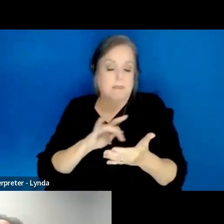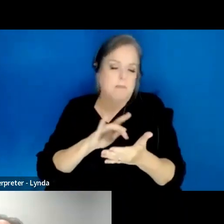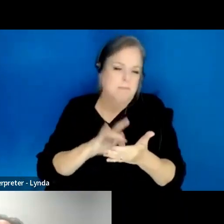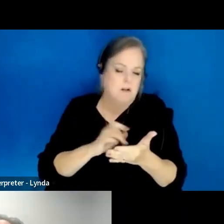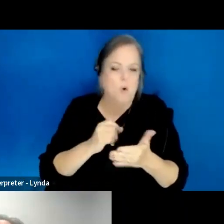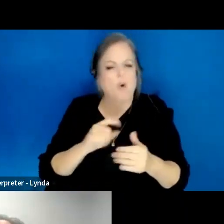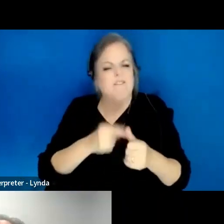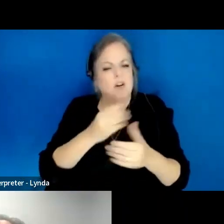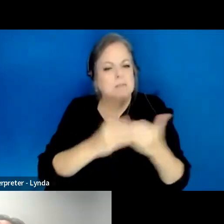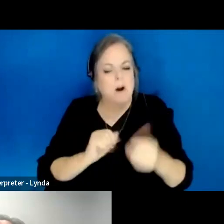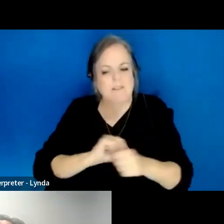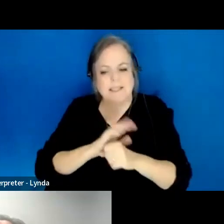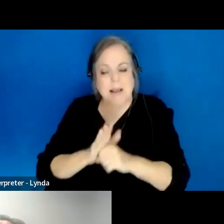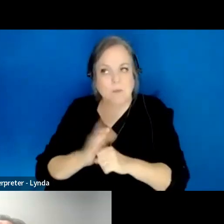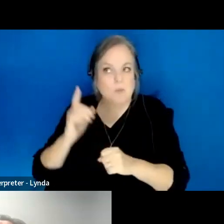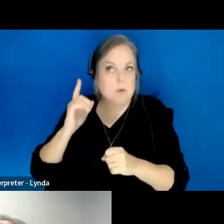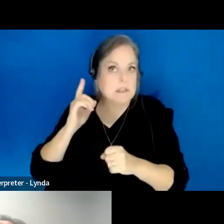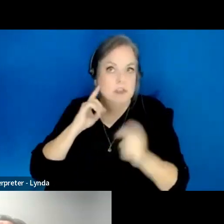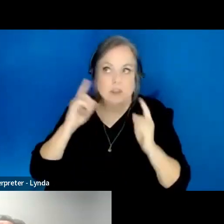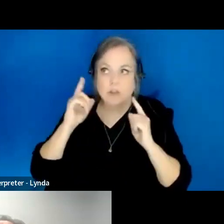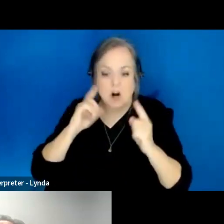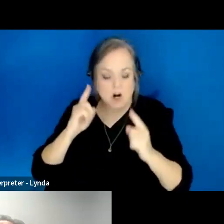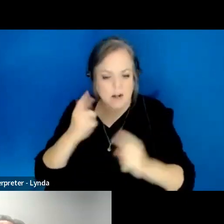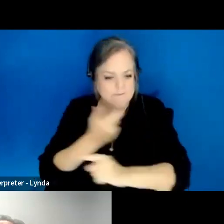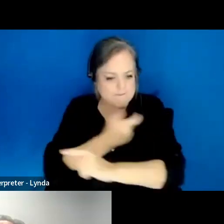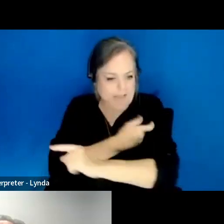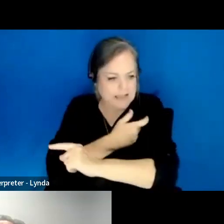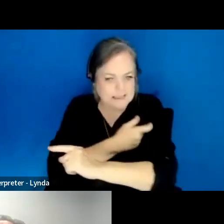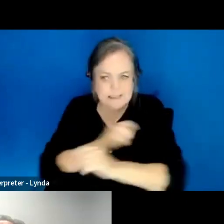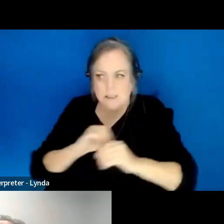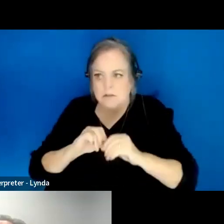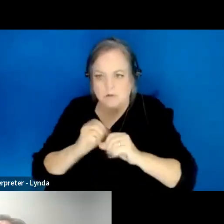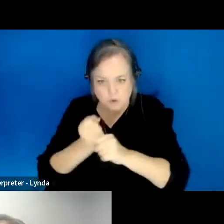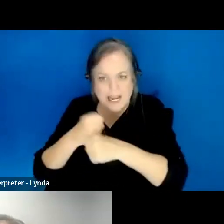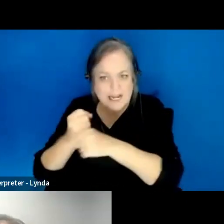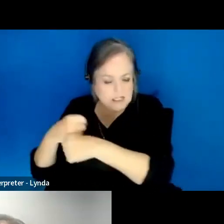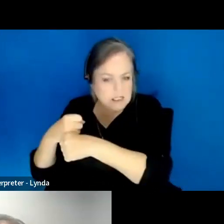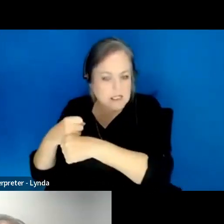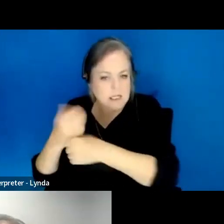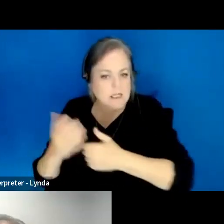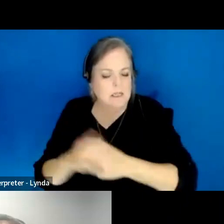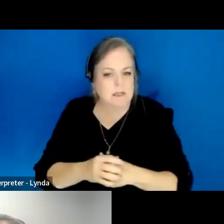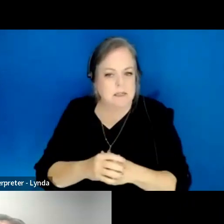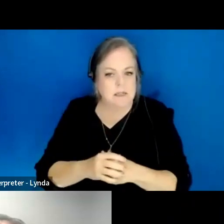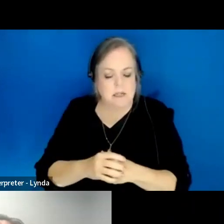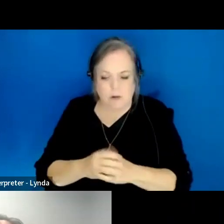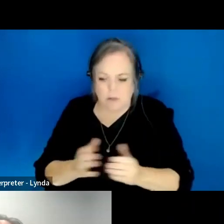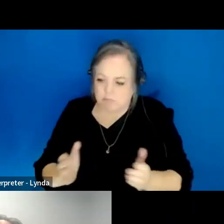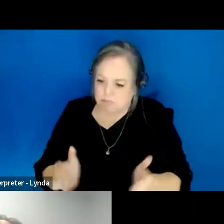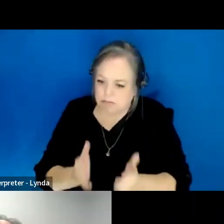when we started to hear the vaccines were being created, and there was a push